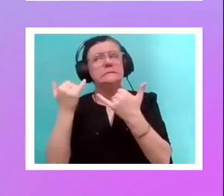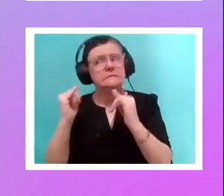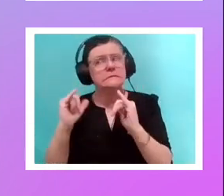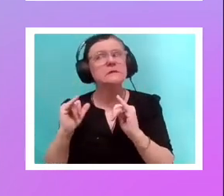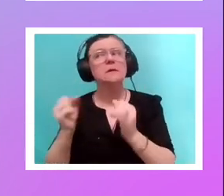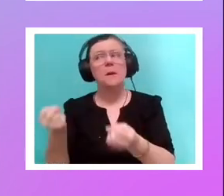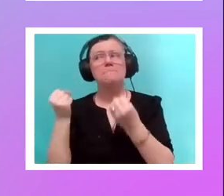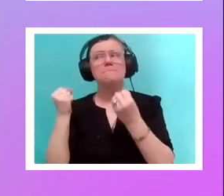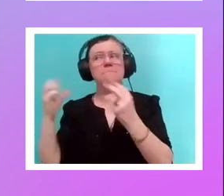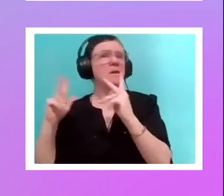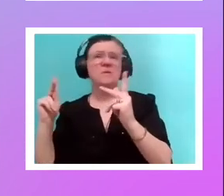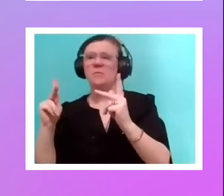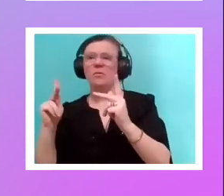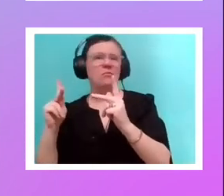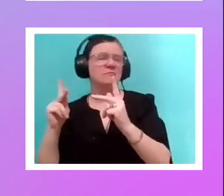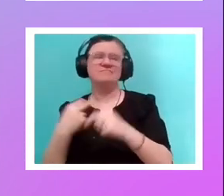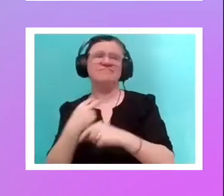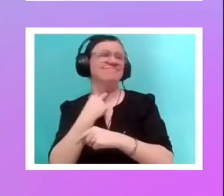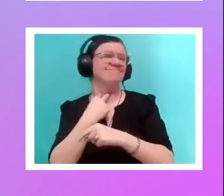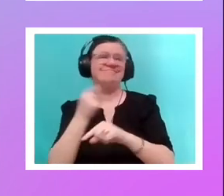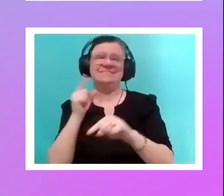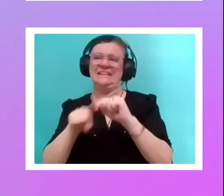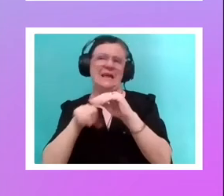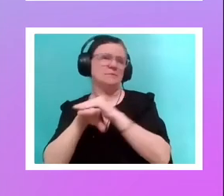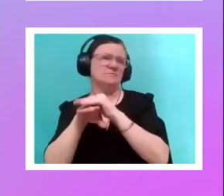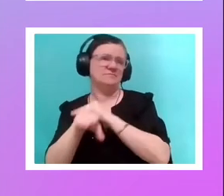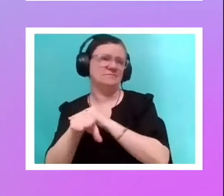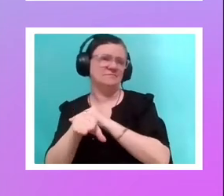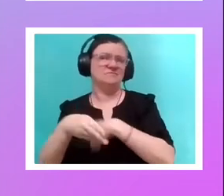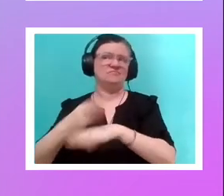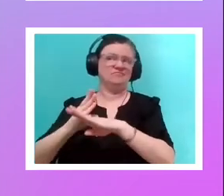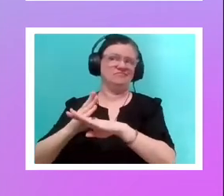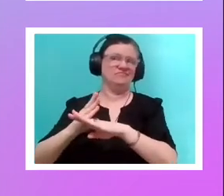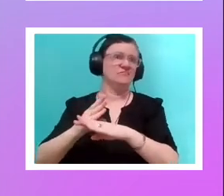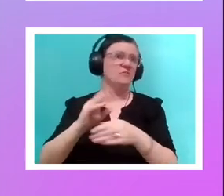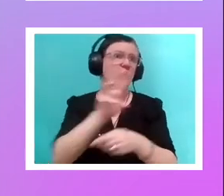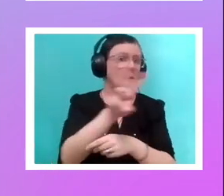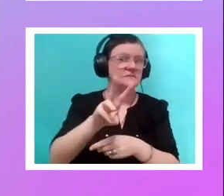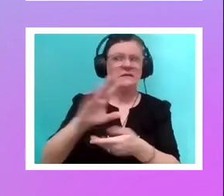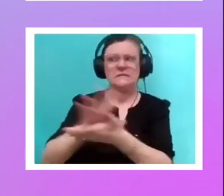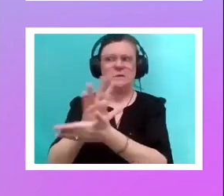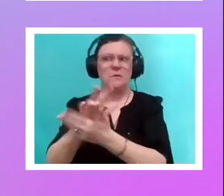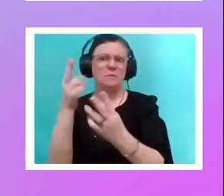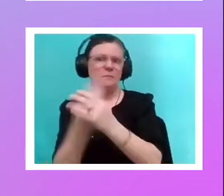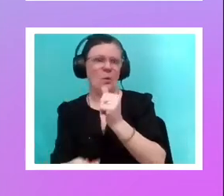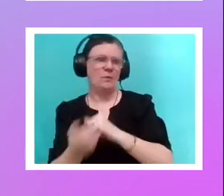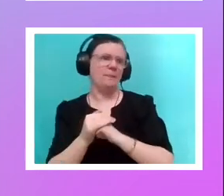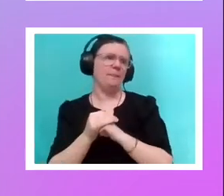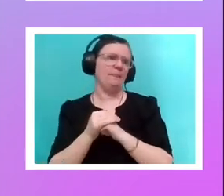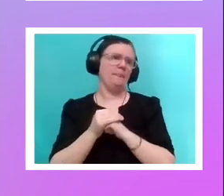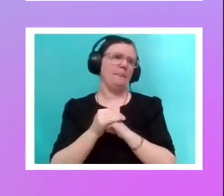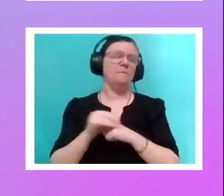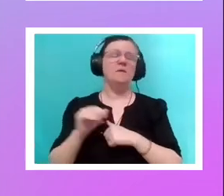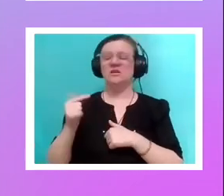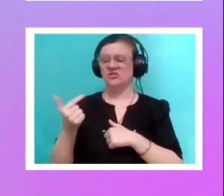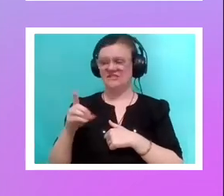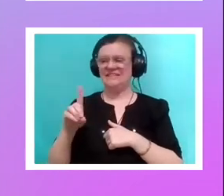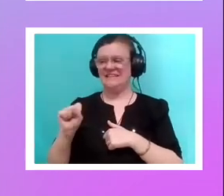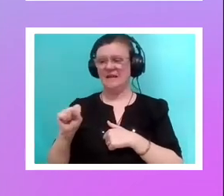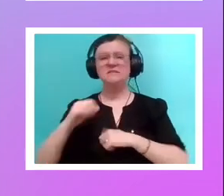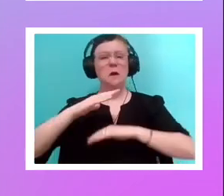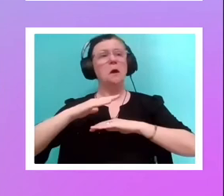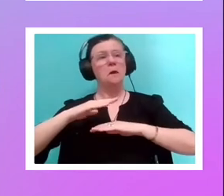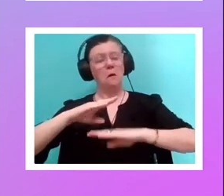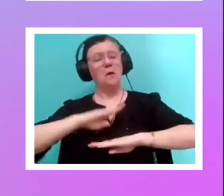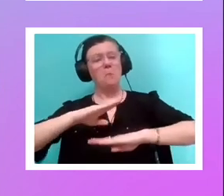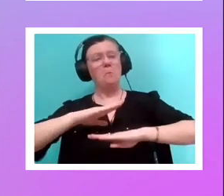many accessibility and usability barriers on a website or in a document. GDS has always advocated going beyond compliance and